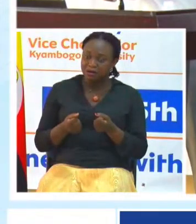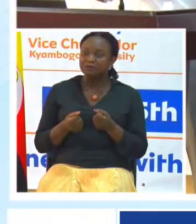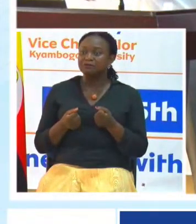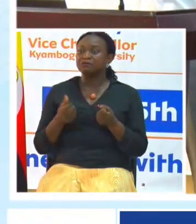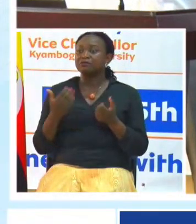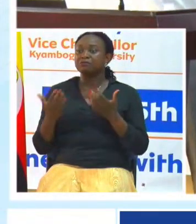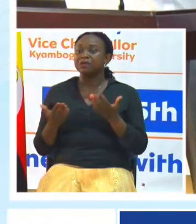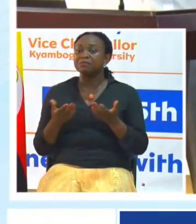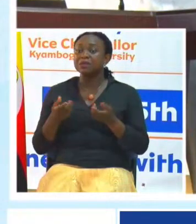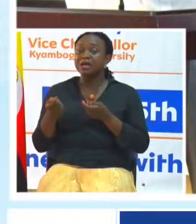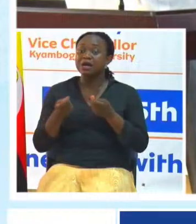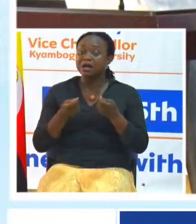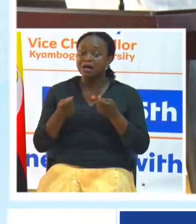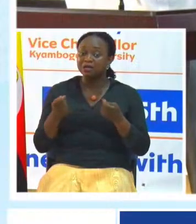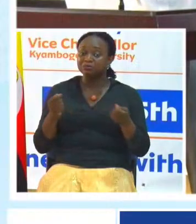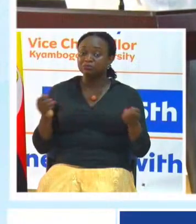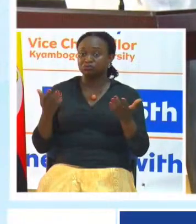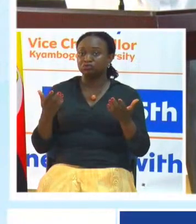room makes